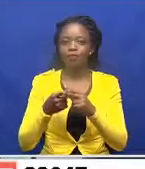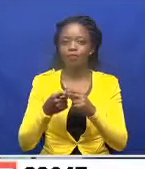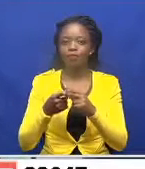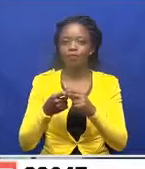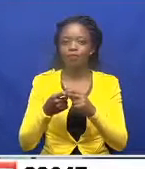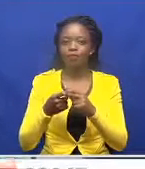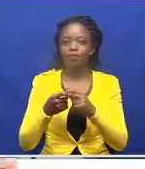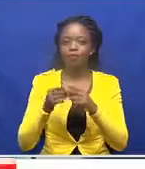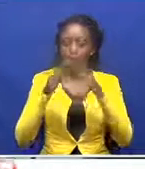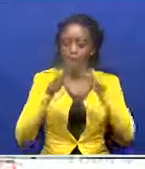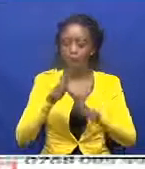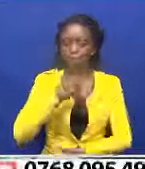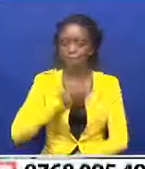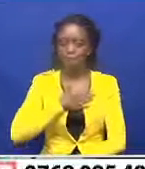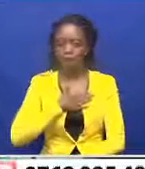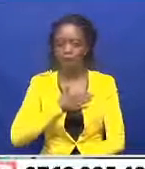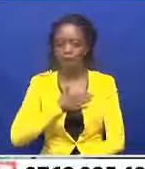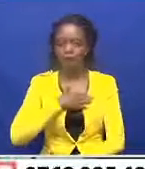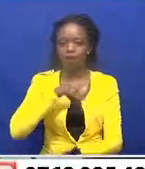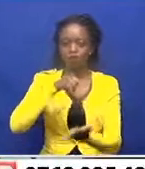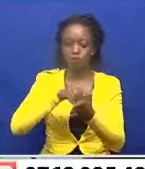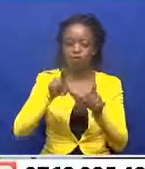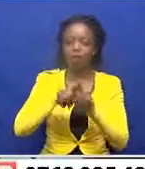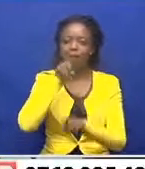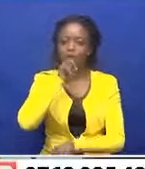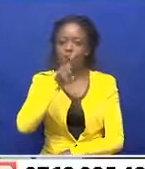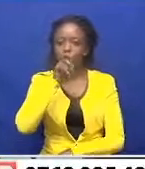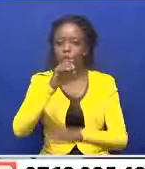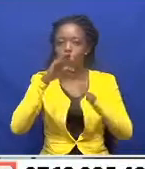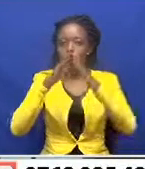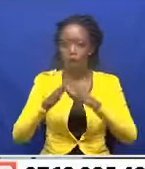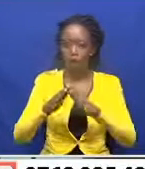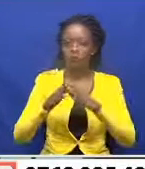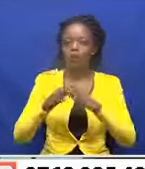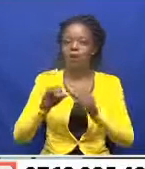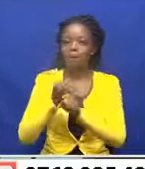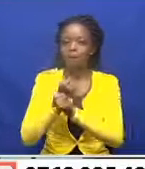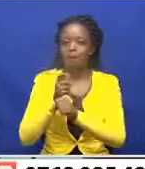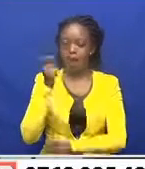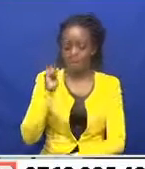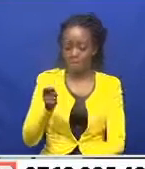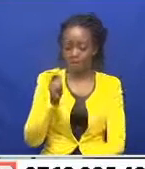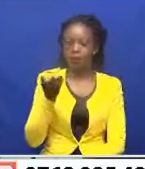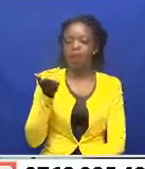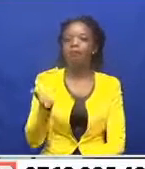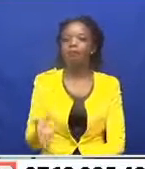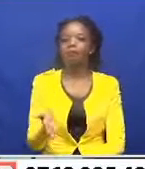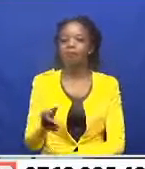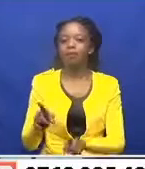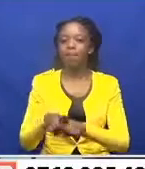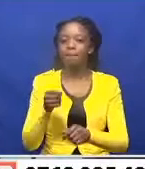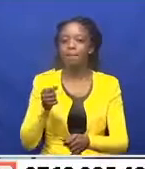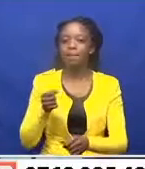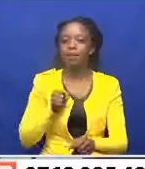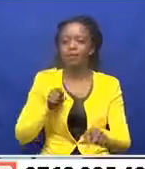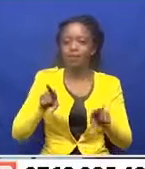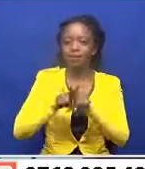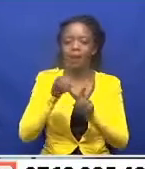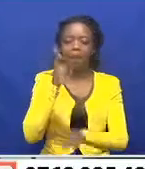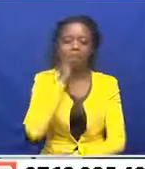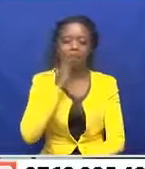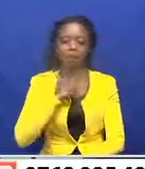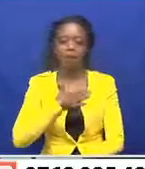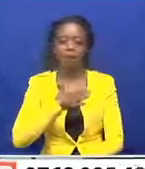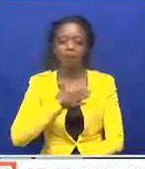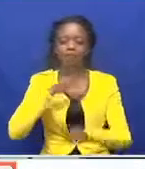kwa nyumba yangu na kwa kuku. Na bado kuna watu wengine kama sister ya mamangu